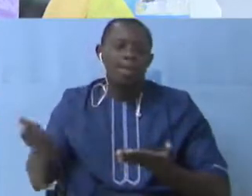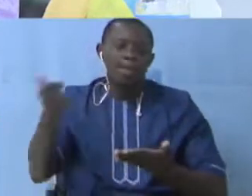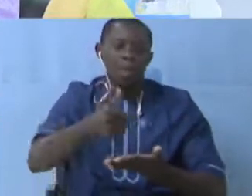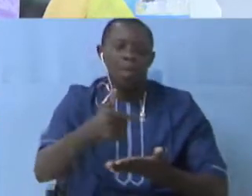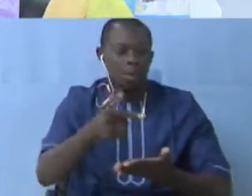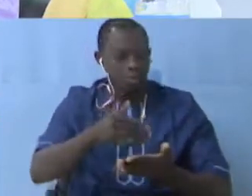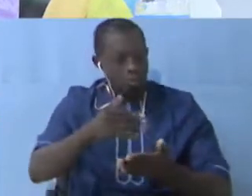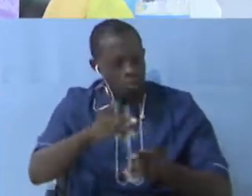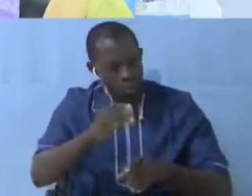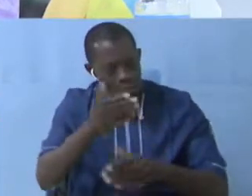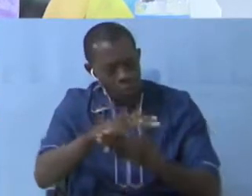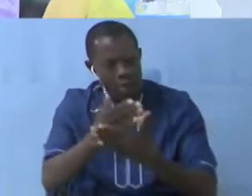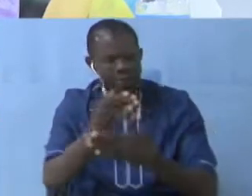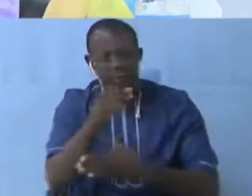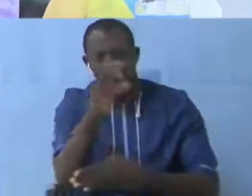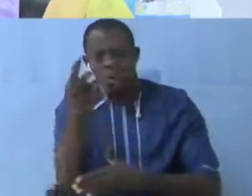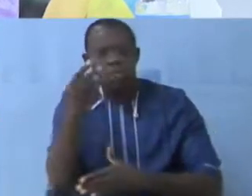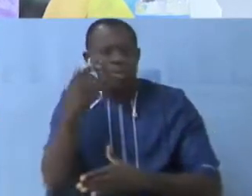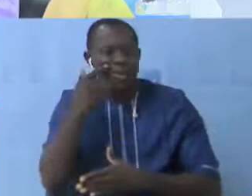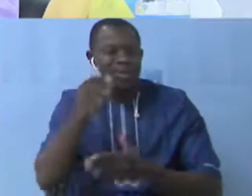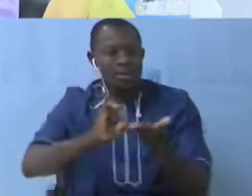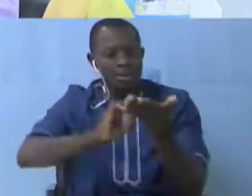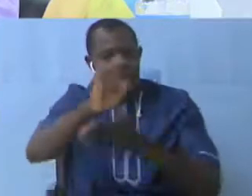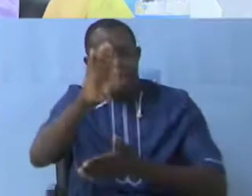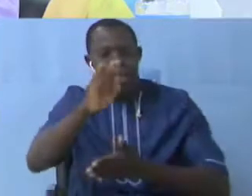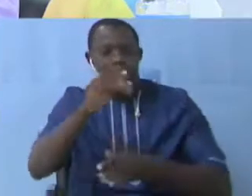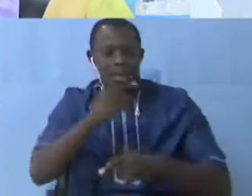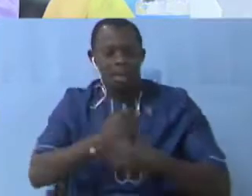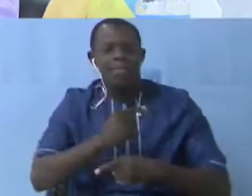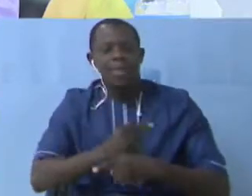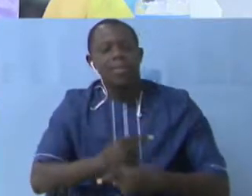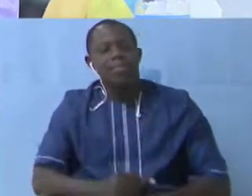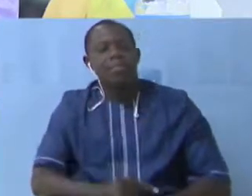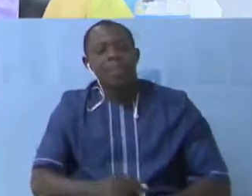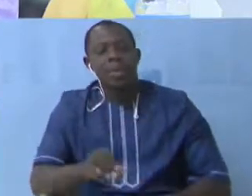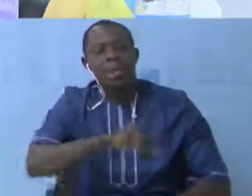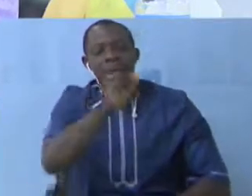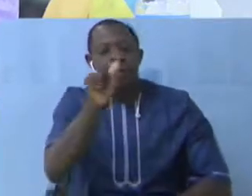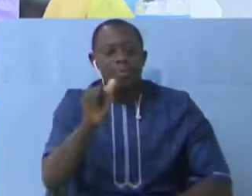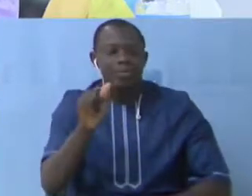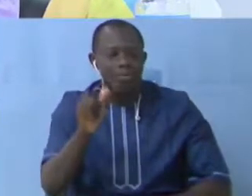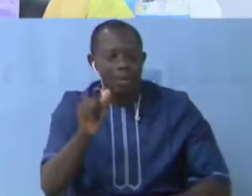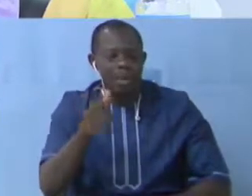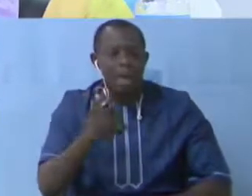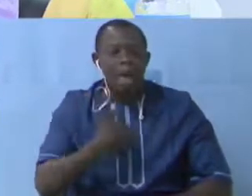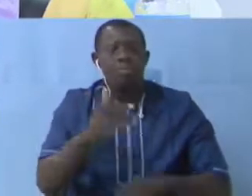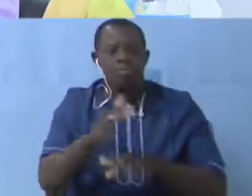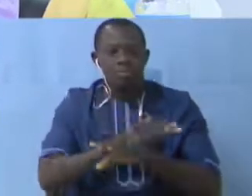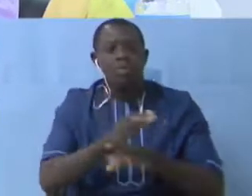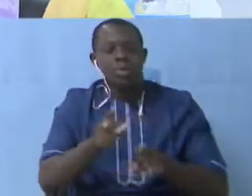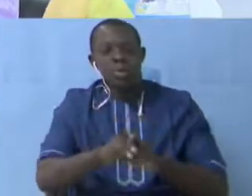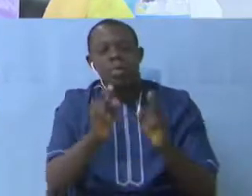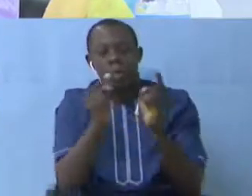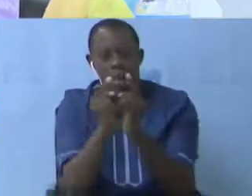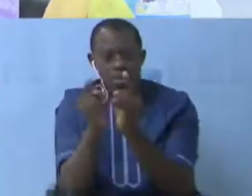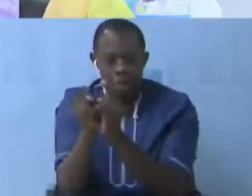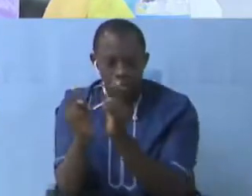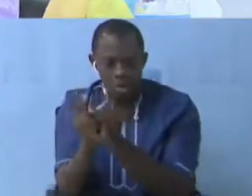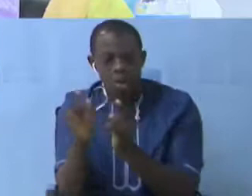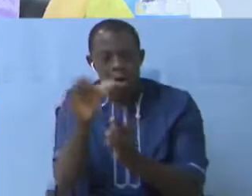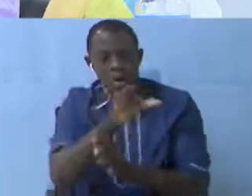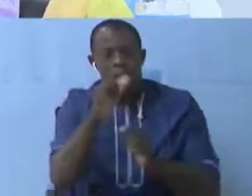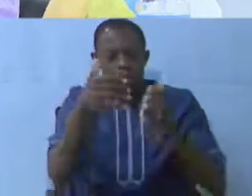few days, and they sent them to, and I was close to some of the coalition members, and they showed